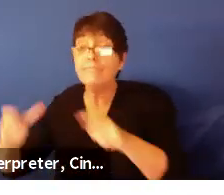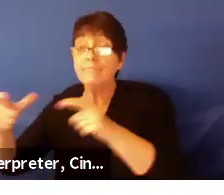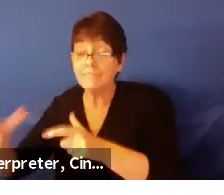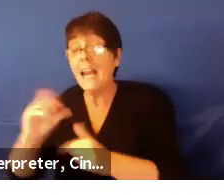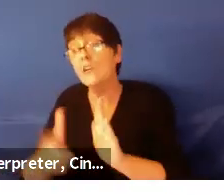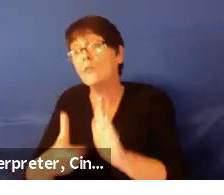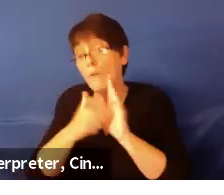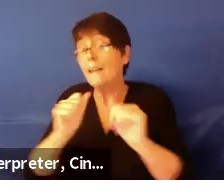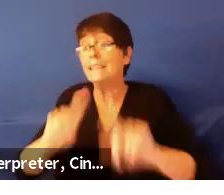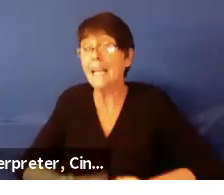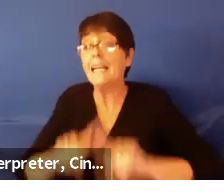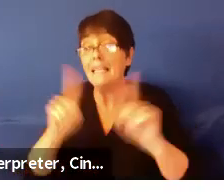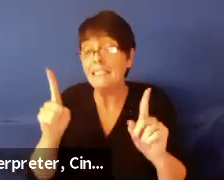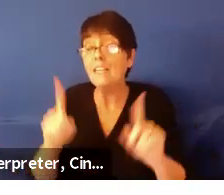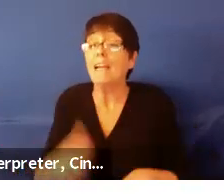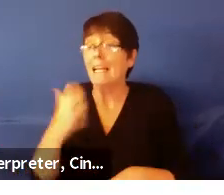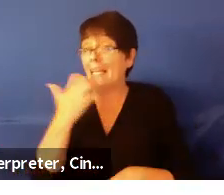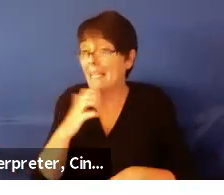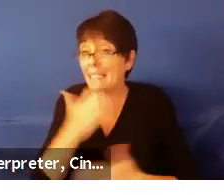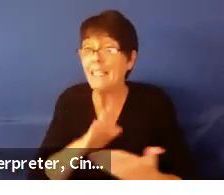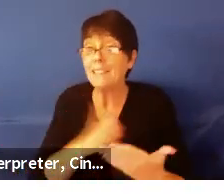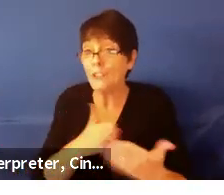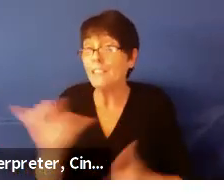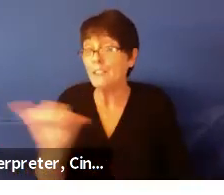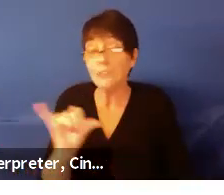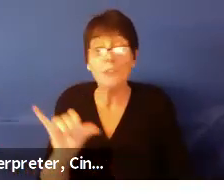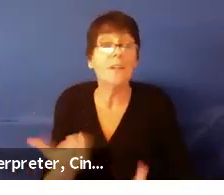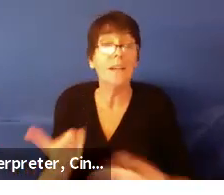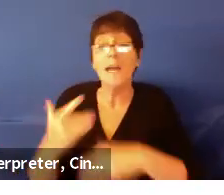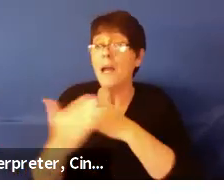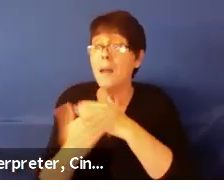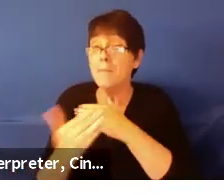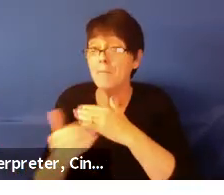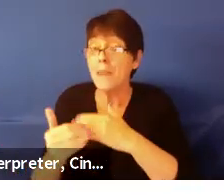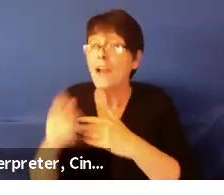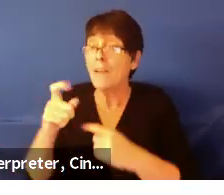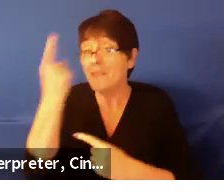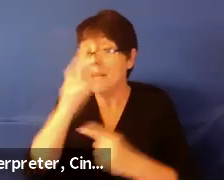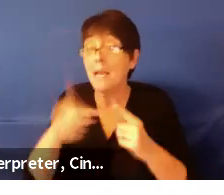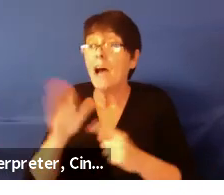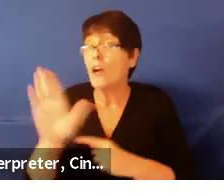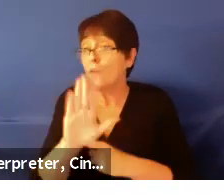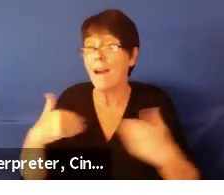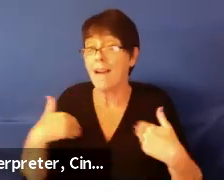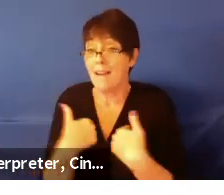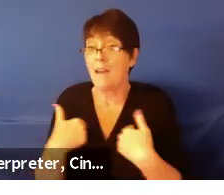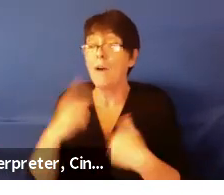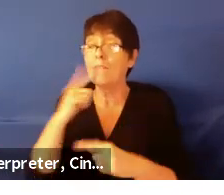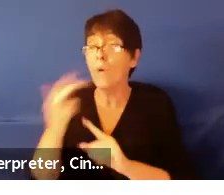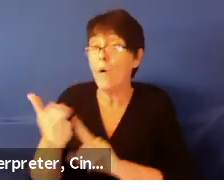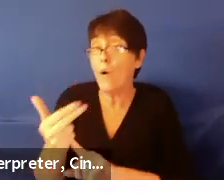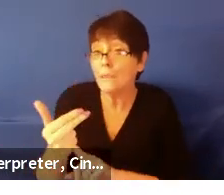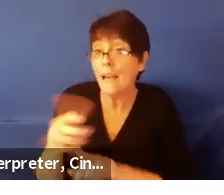a different feeding strategy. Pet care must be factored into the equation for hotel